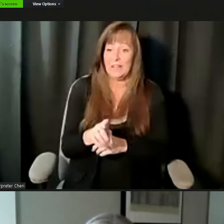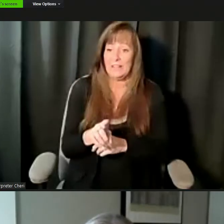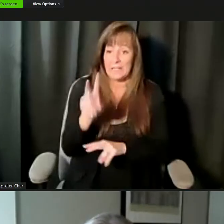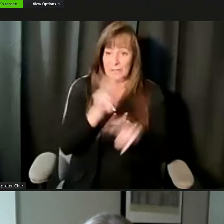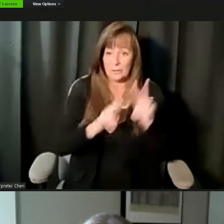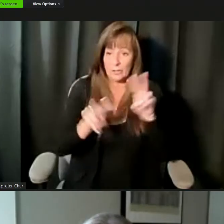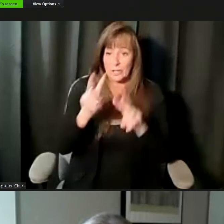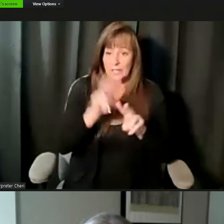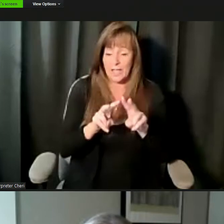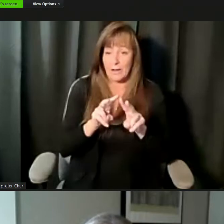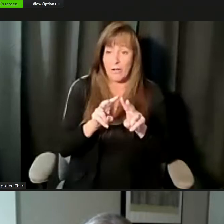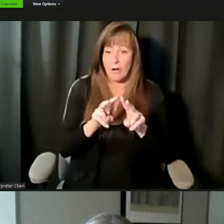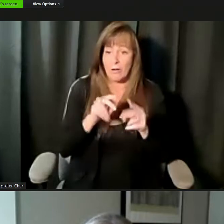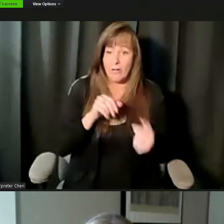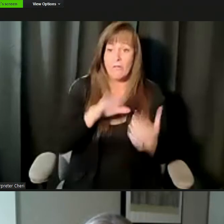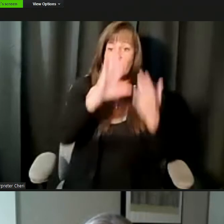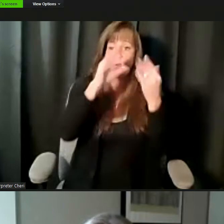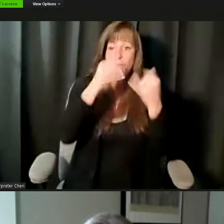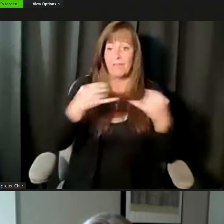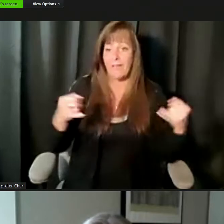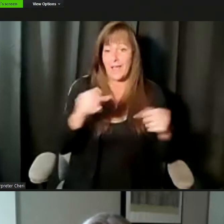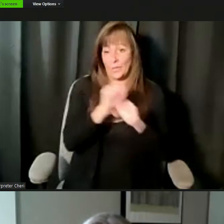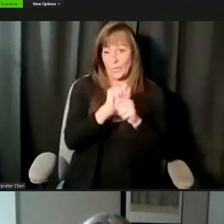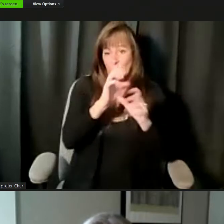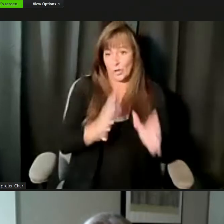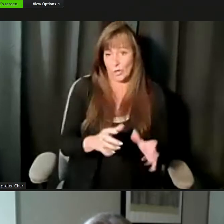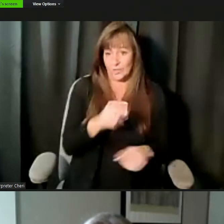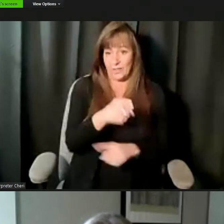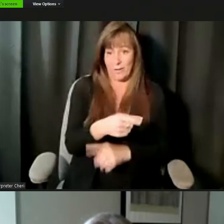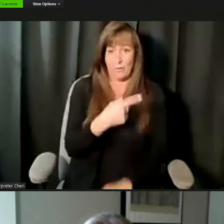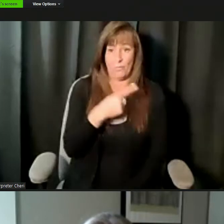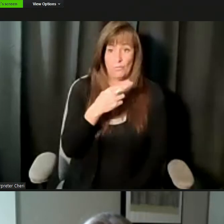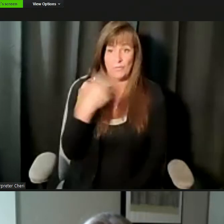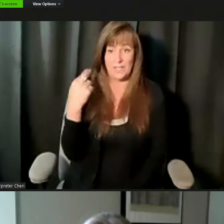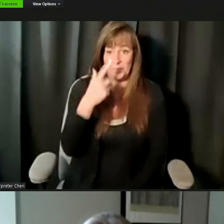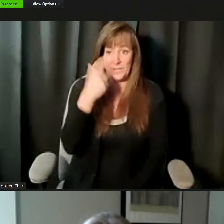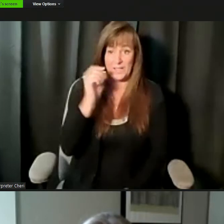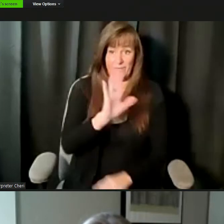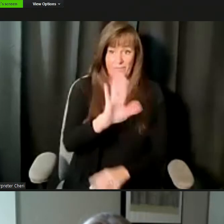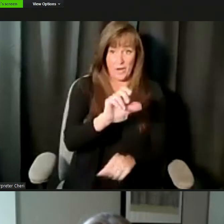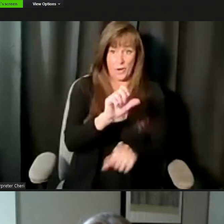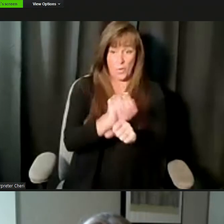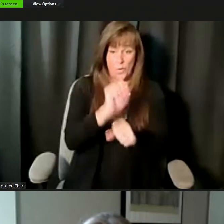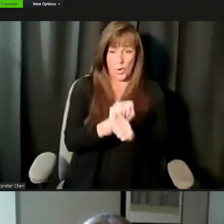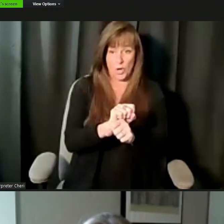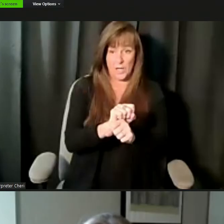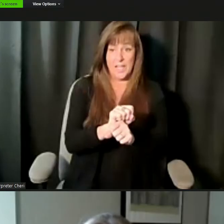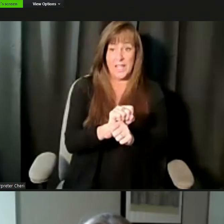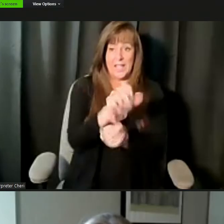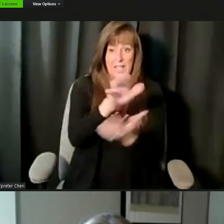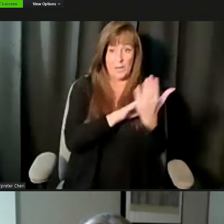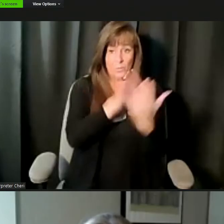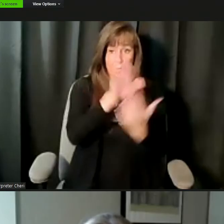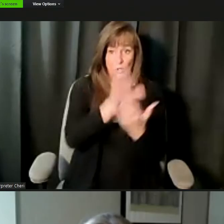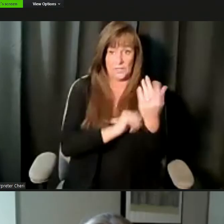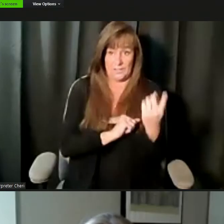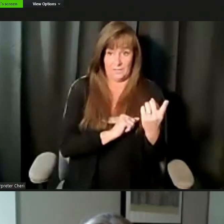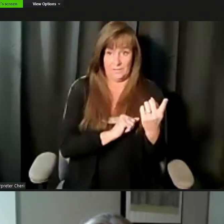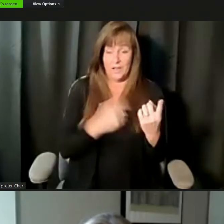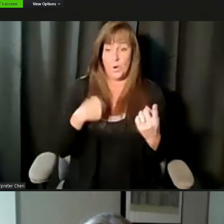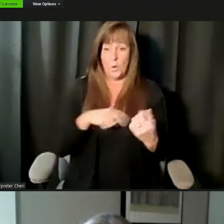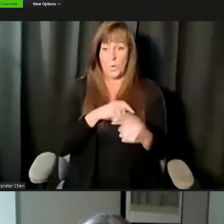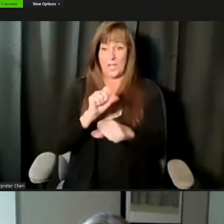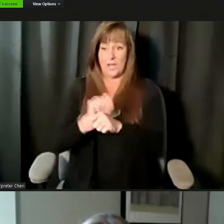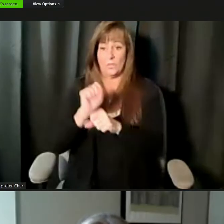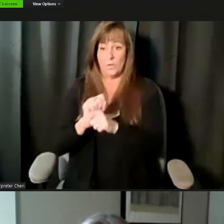workers, those who are at risk because of the work that they have to do in person, rather than so many of us who are able to work from our